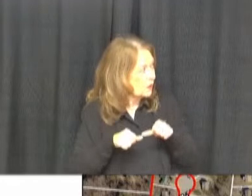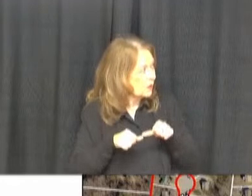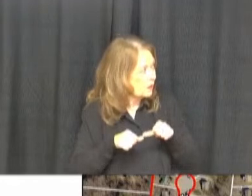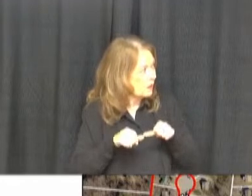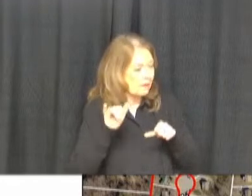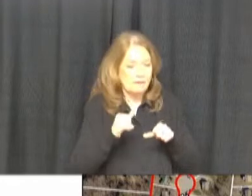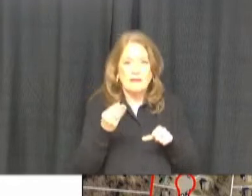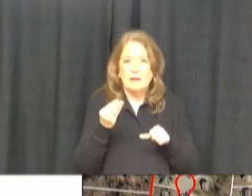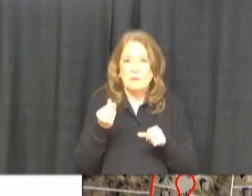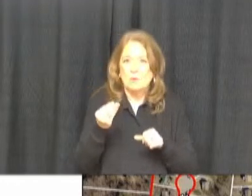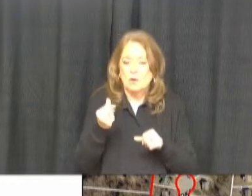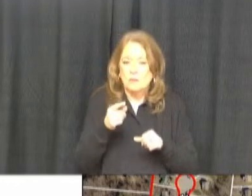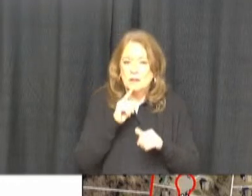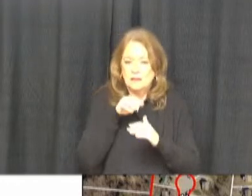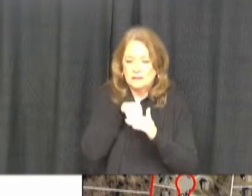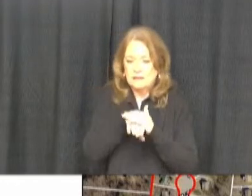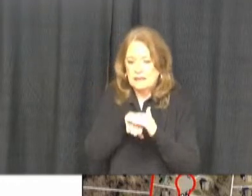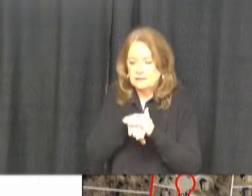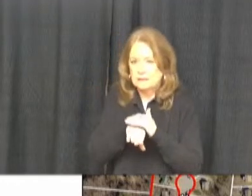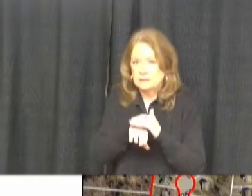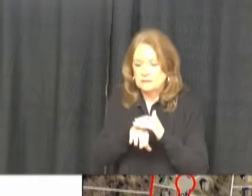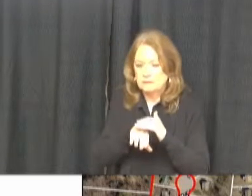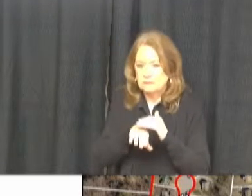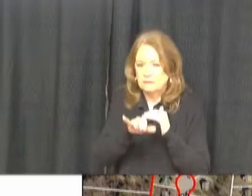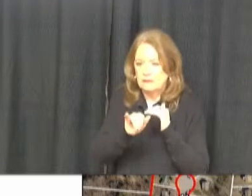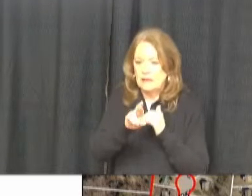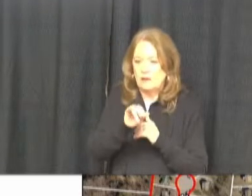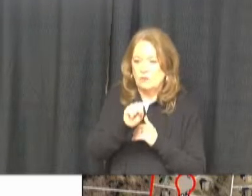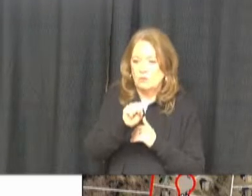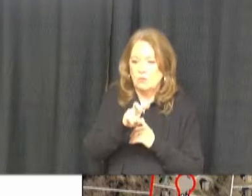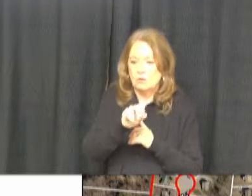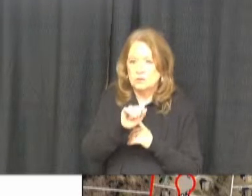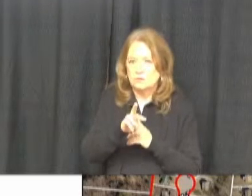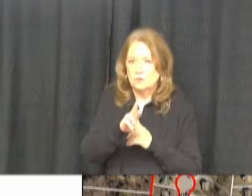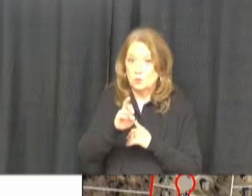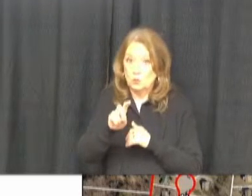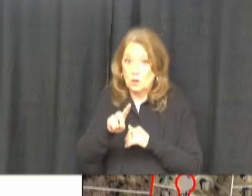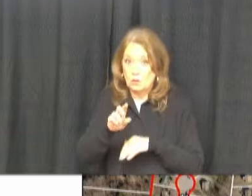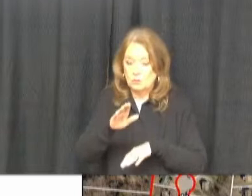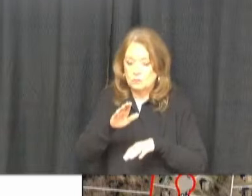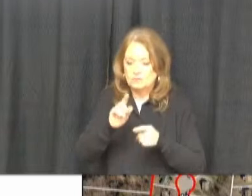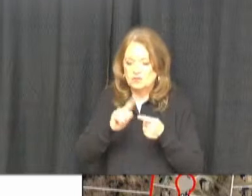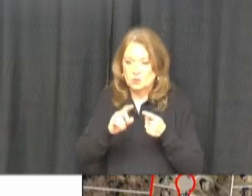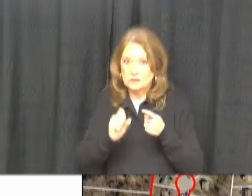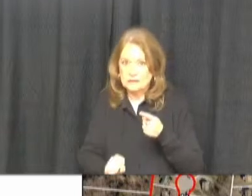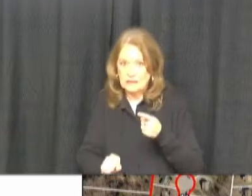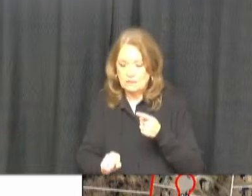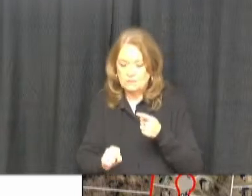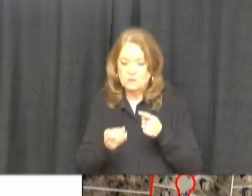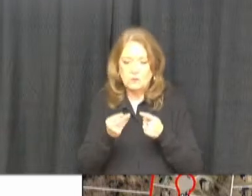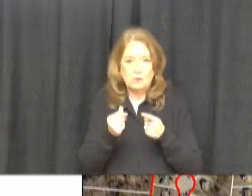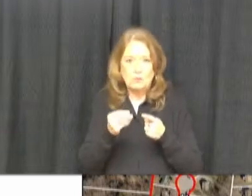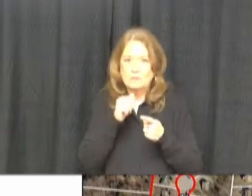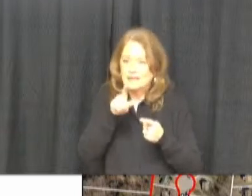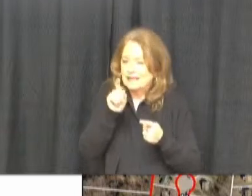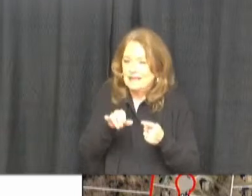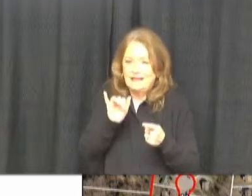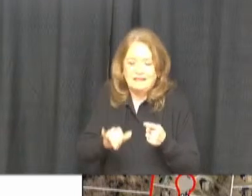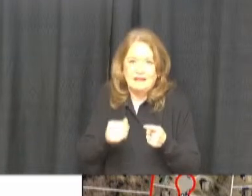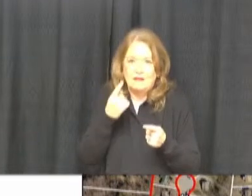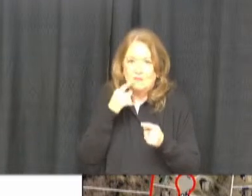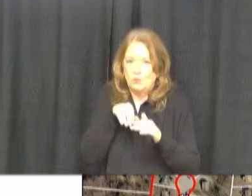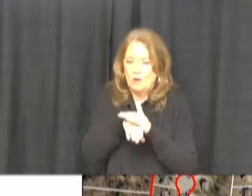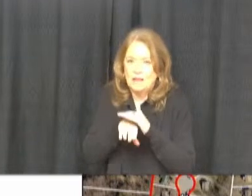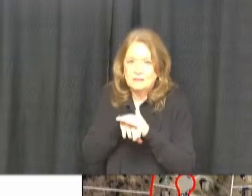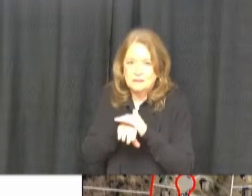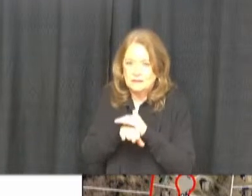That property is accessing, is that Rossview Road to the south. So the property does not need this for